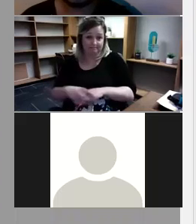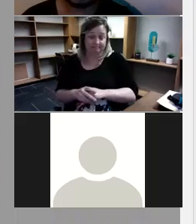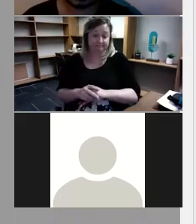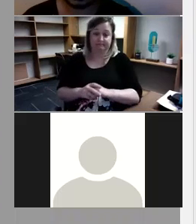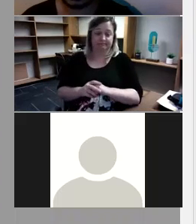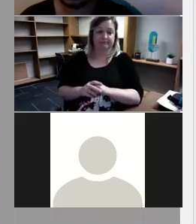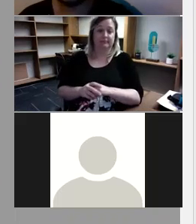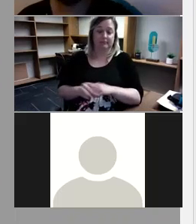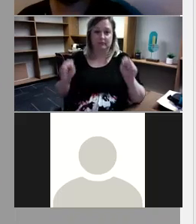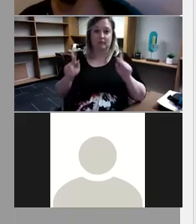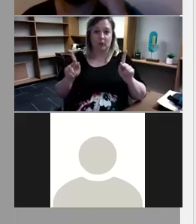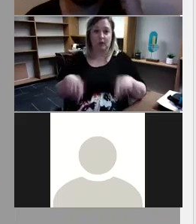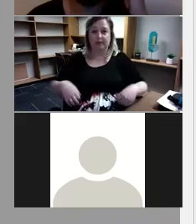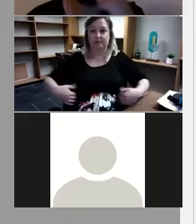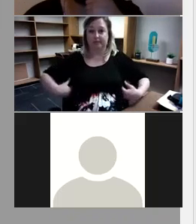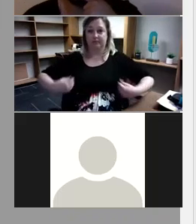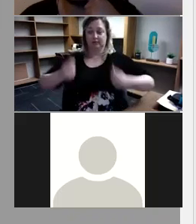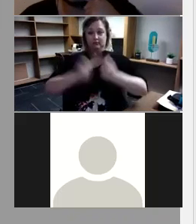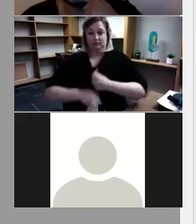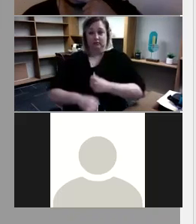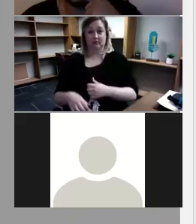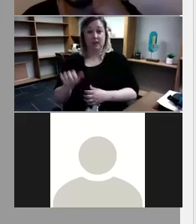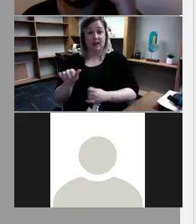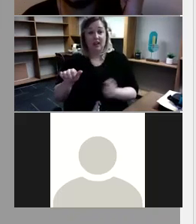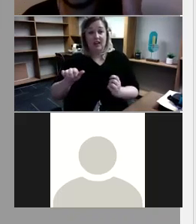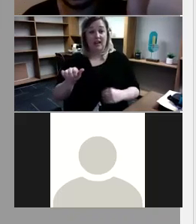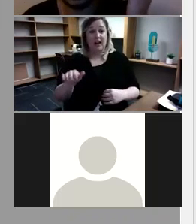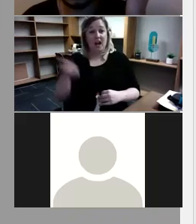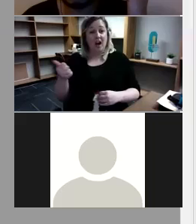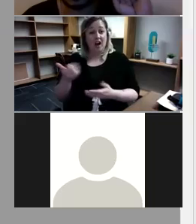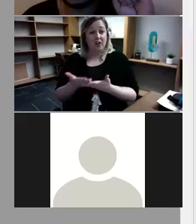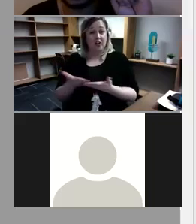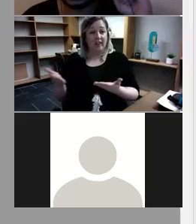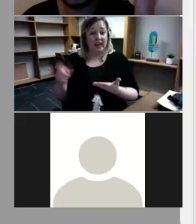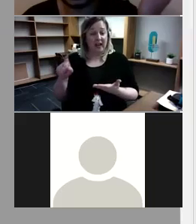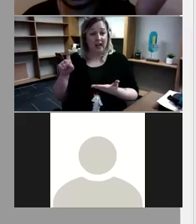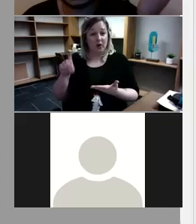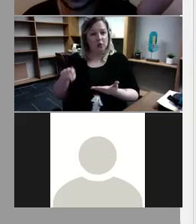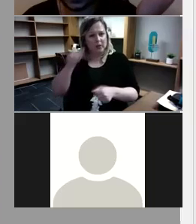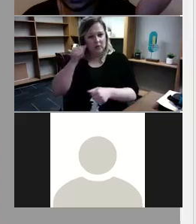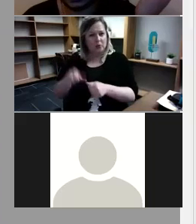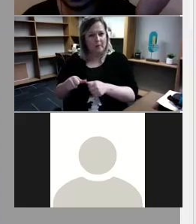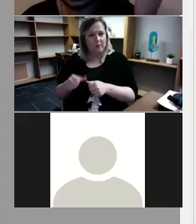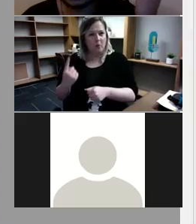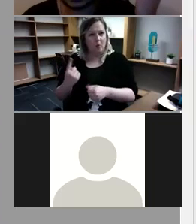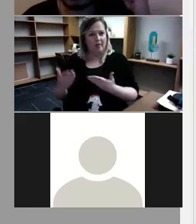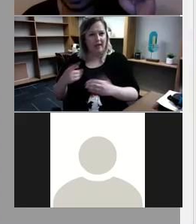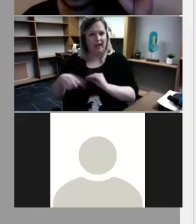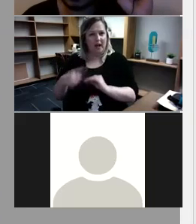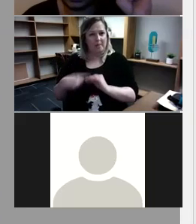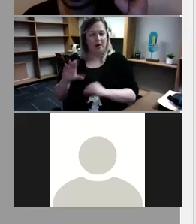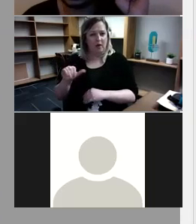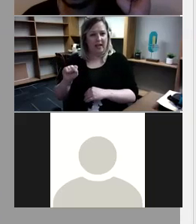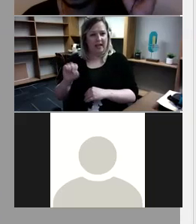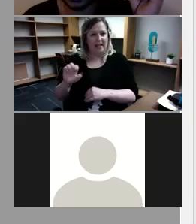n. Okay. The other thing that we need to remember, one thing about case 3 is that